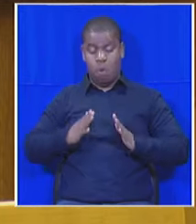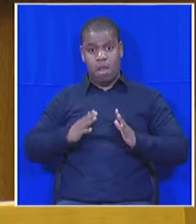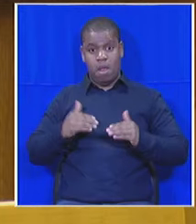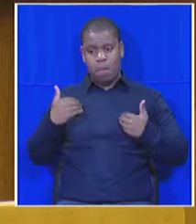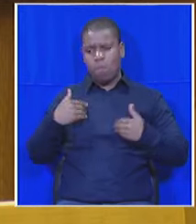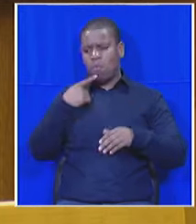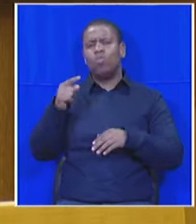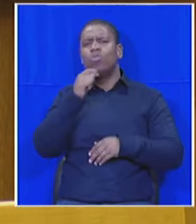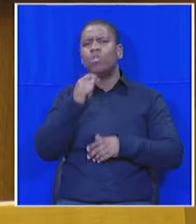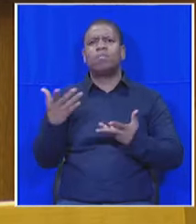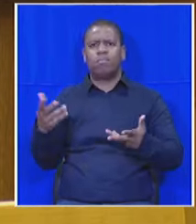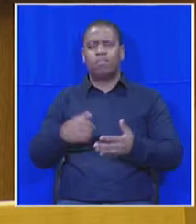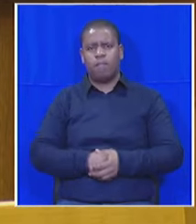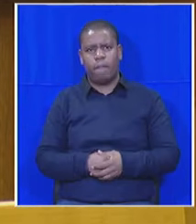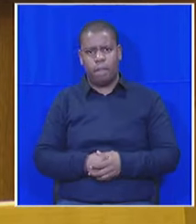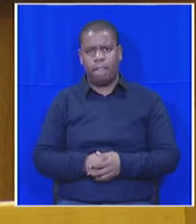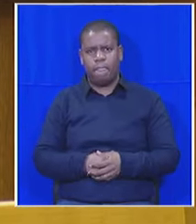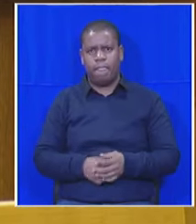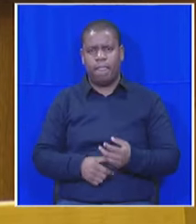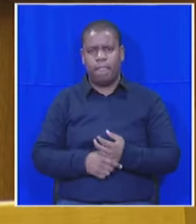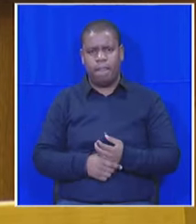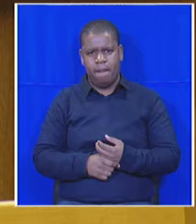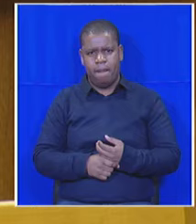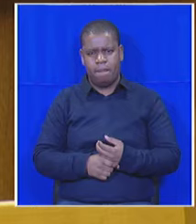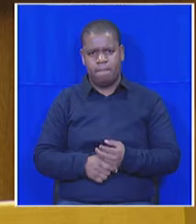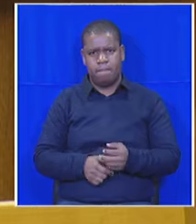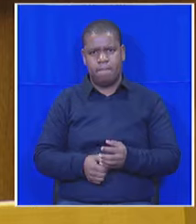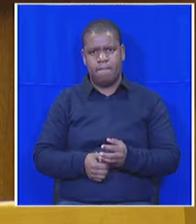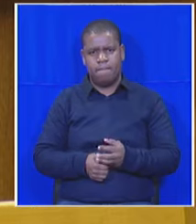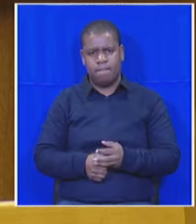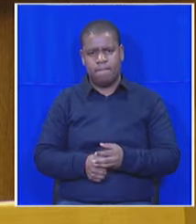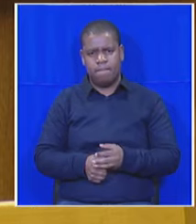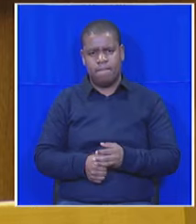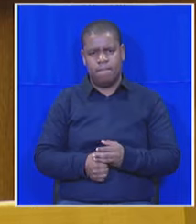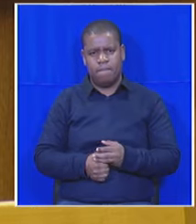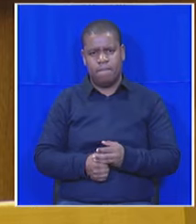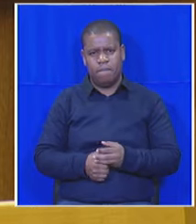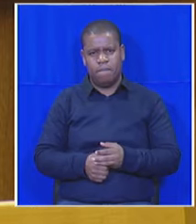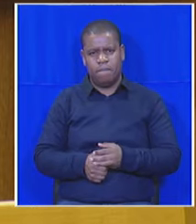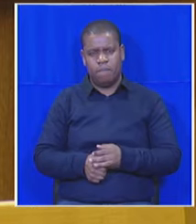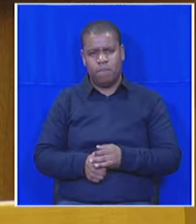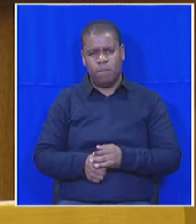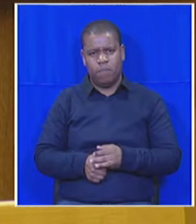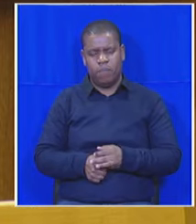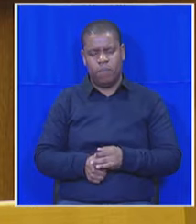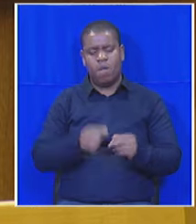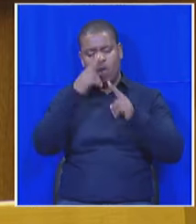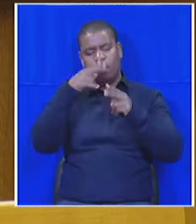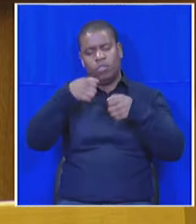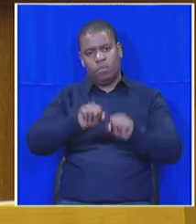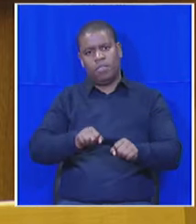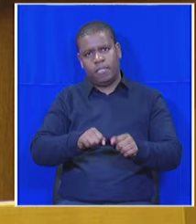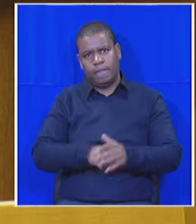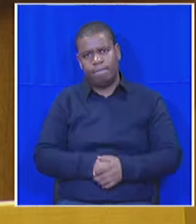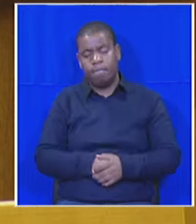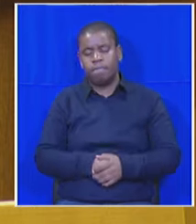it extensively. Honorable Chairperson, Let